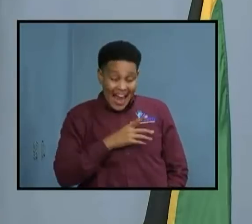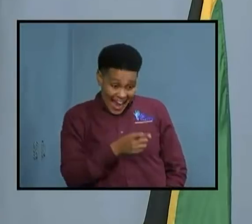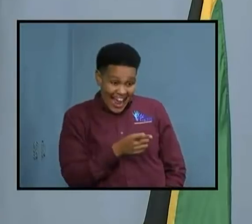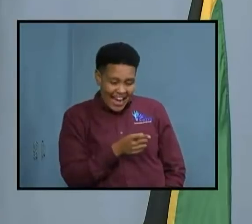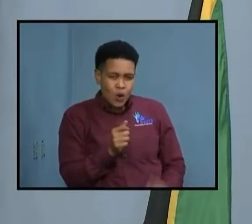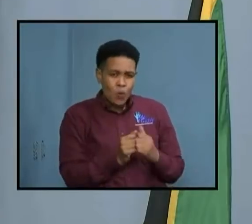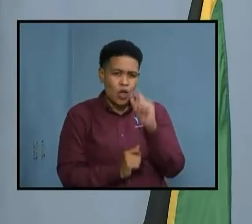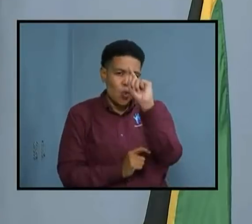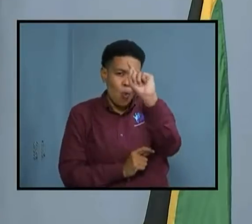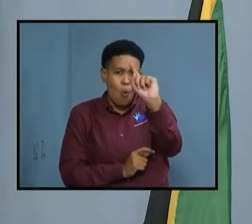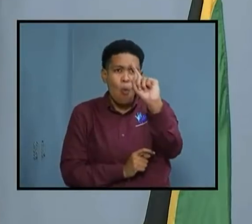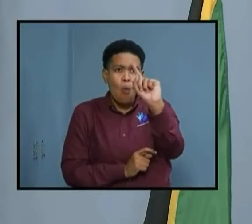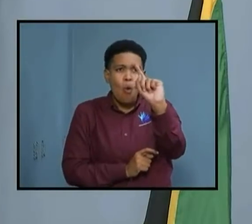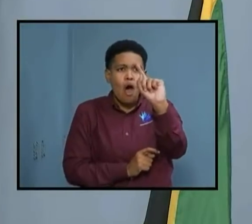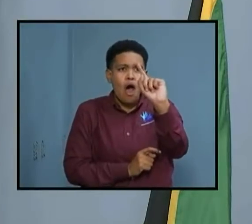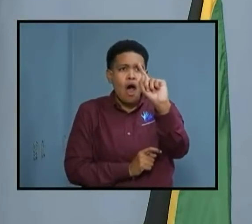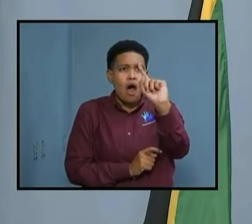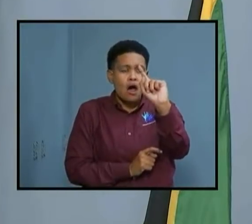with one